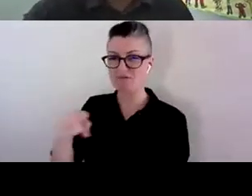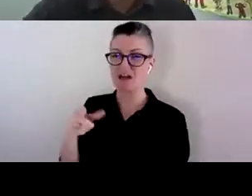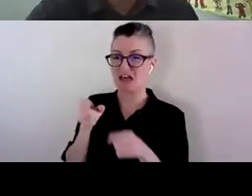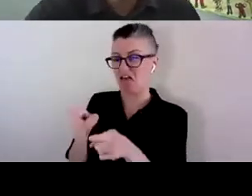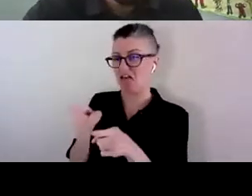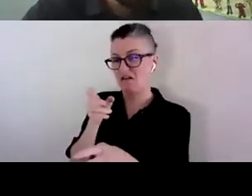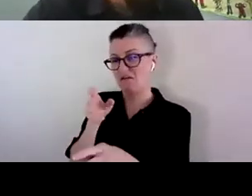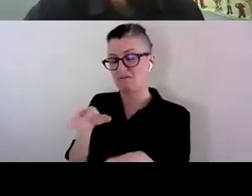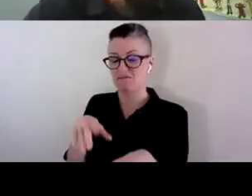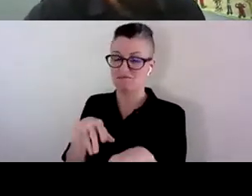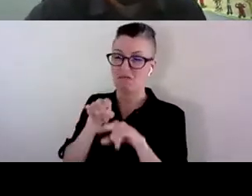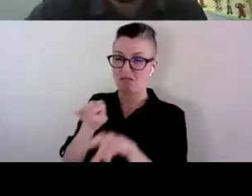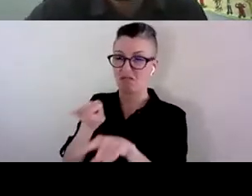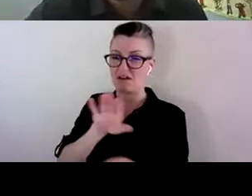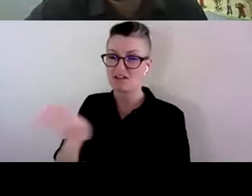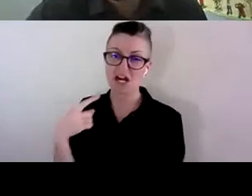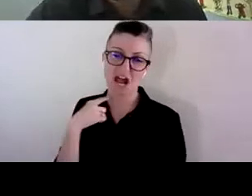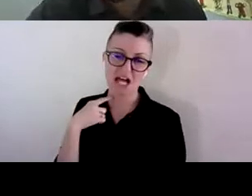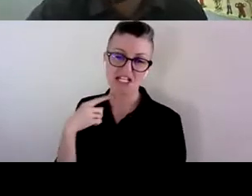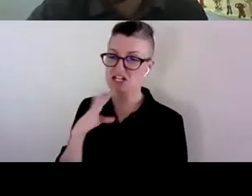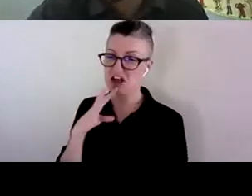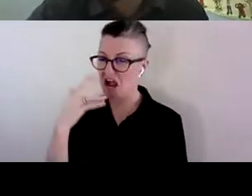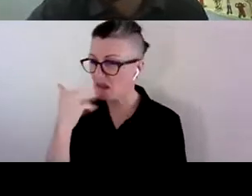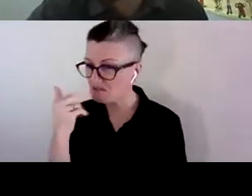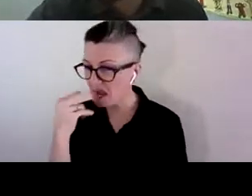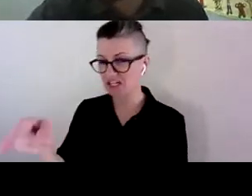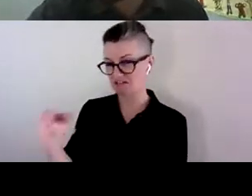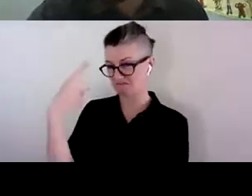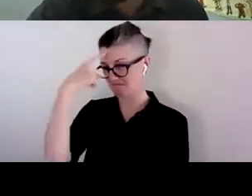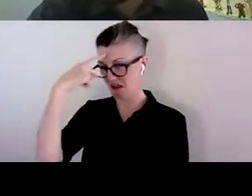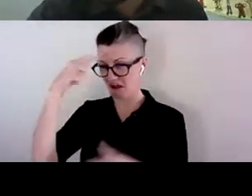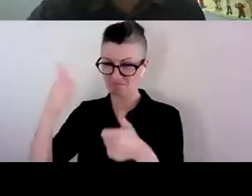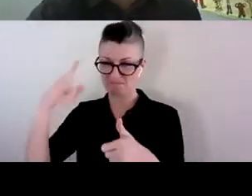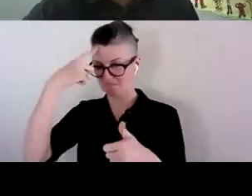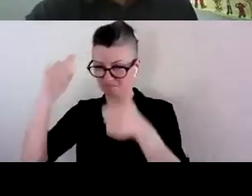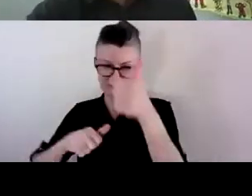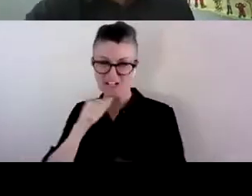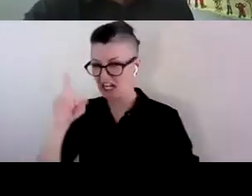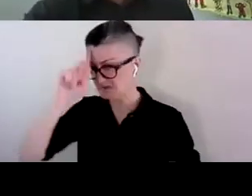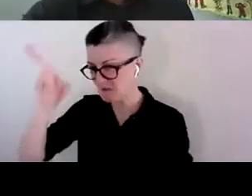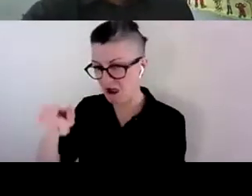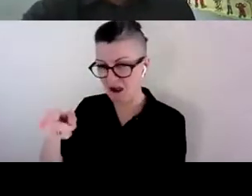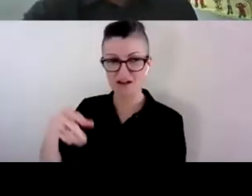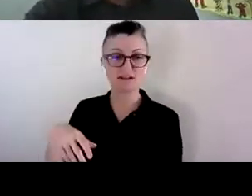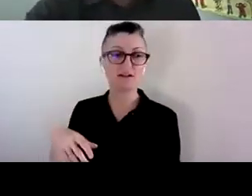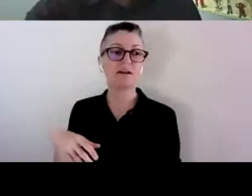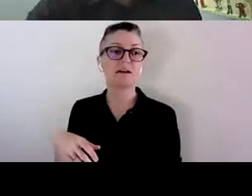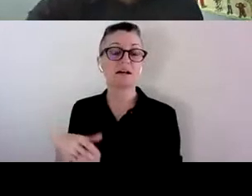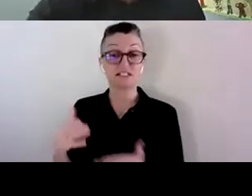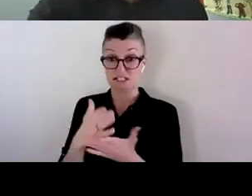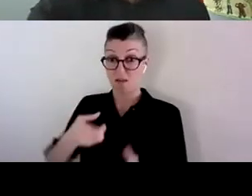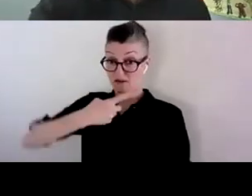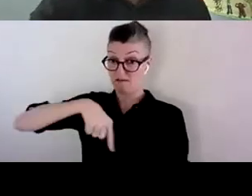we regard them as backwards or less intelligent. Many of us might even get to the point where